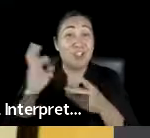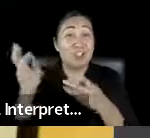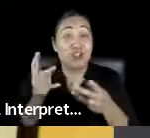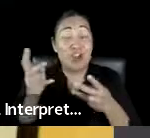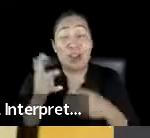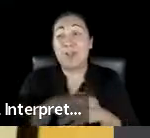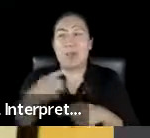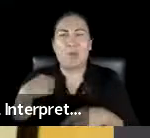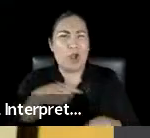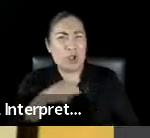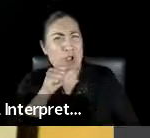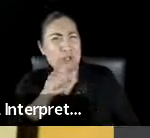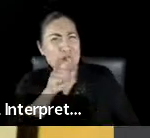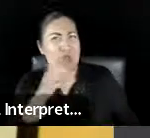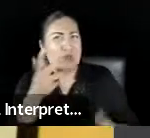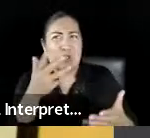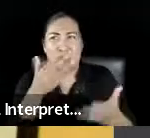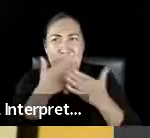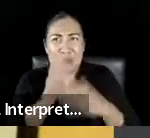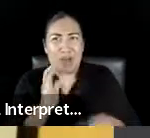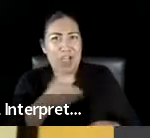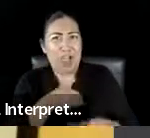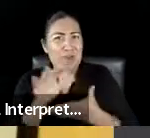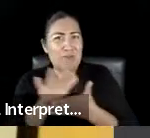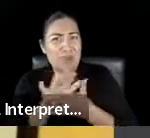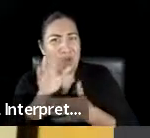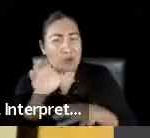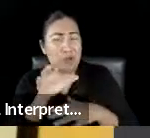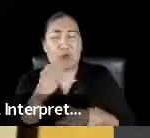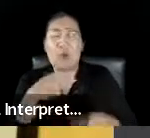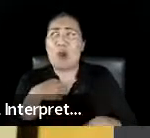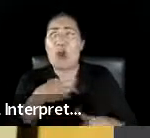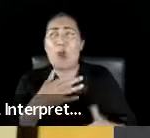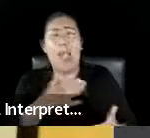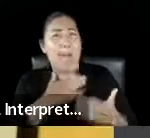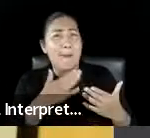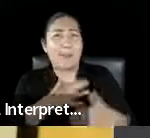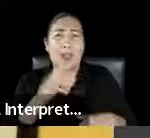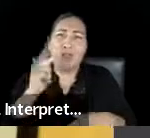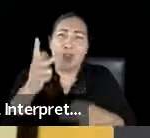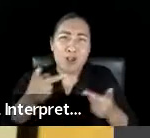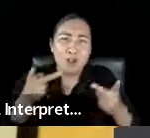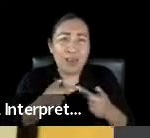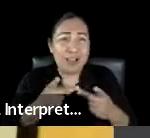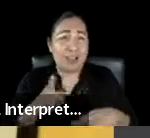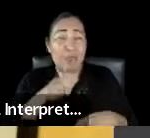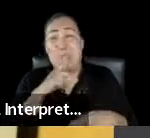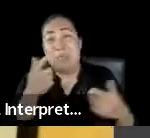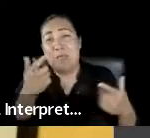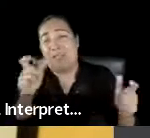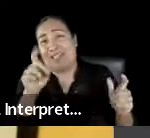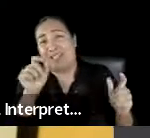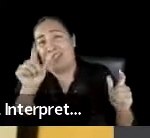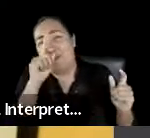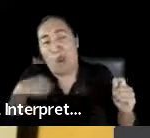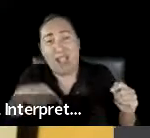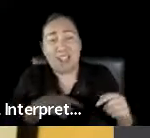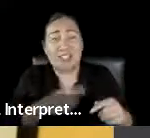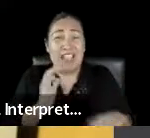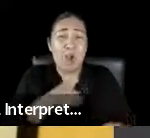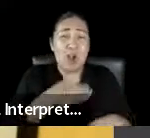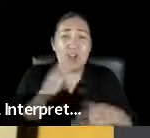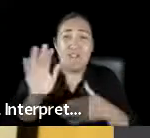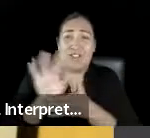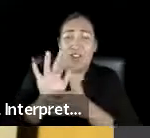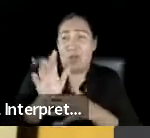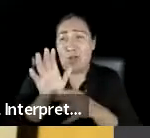do, but we're glad that we got third place. It's a really big thing to both of us. And we think our video had a really important